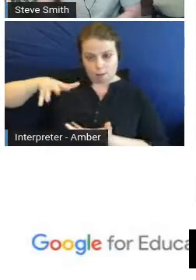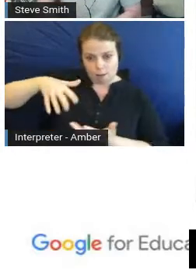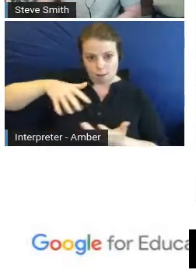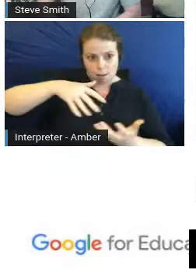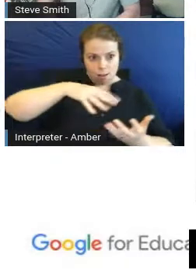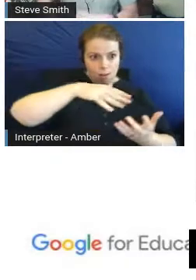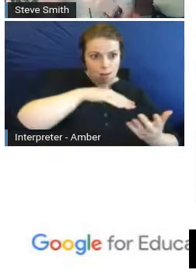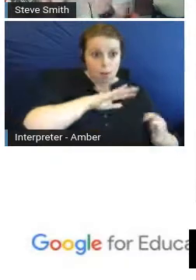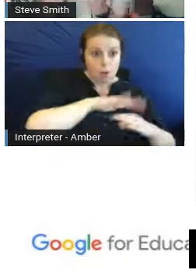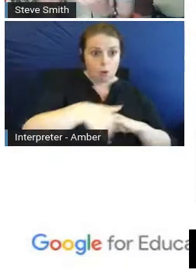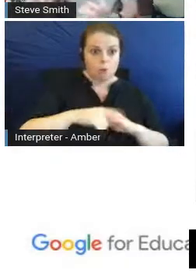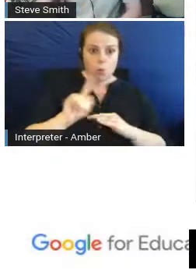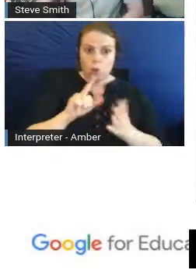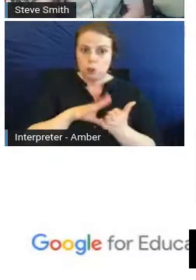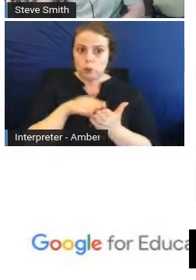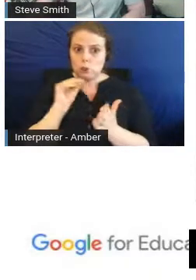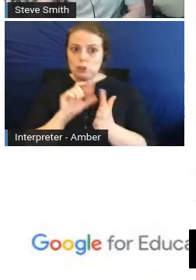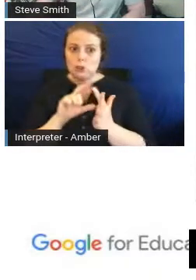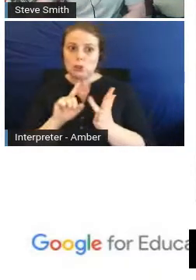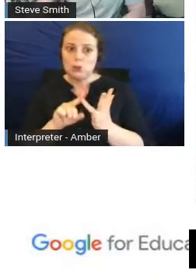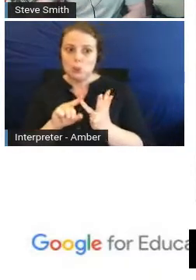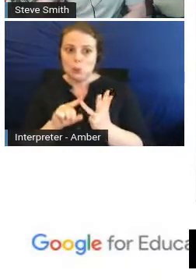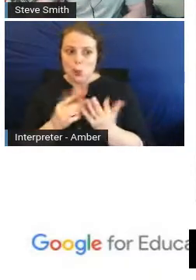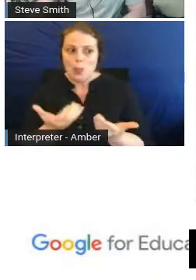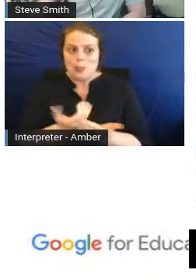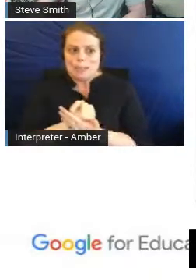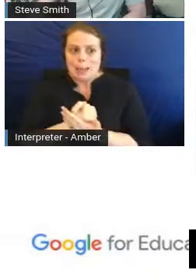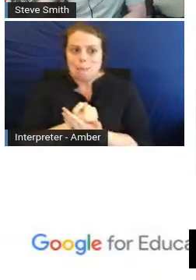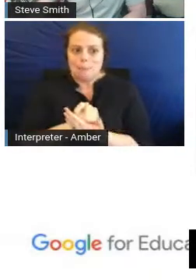doing that is kept inside our domain.